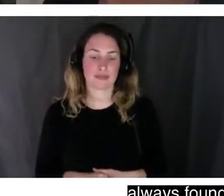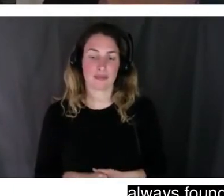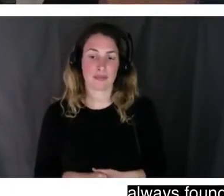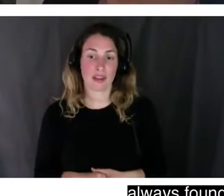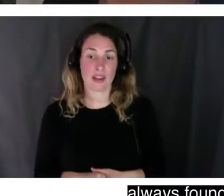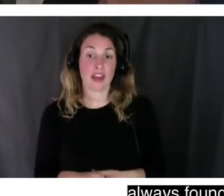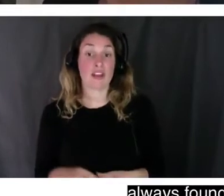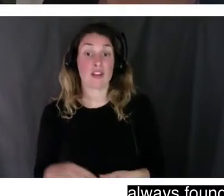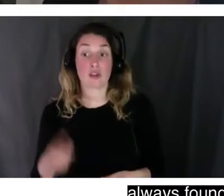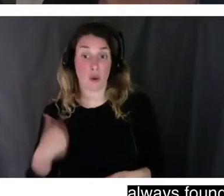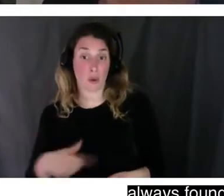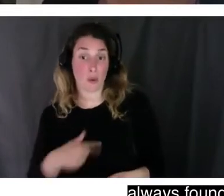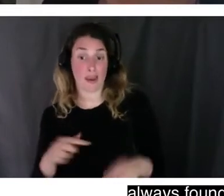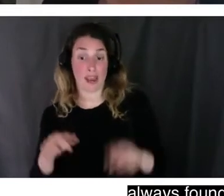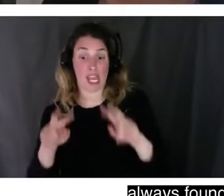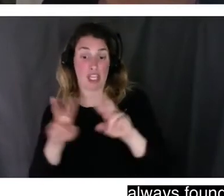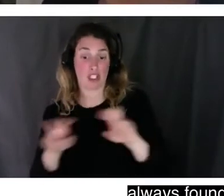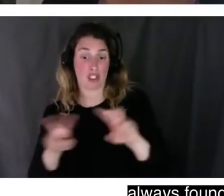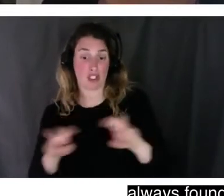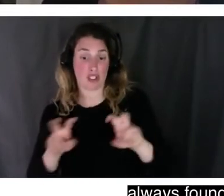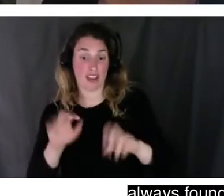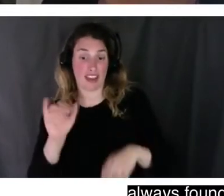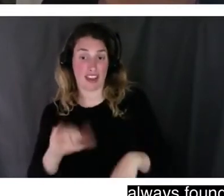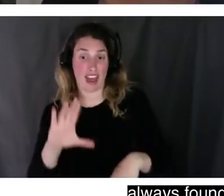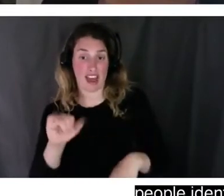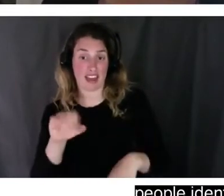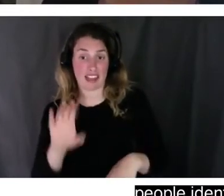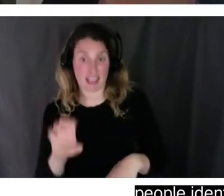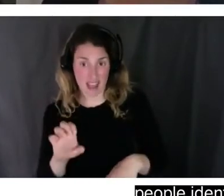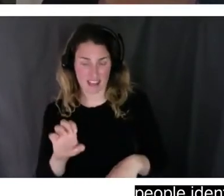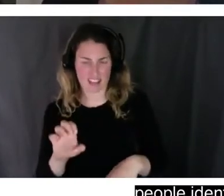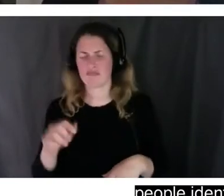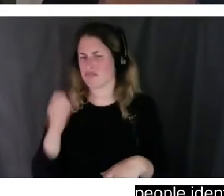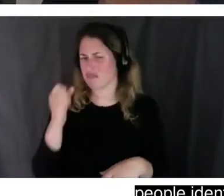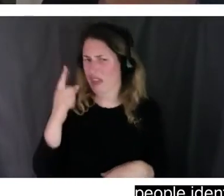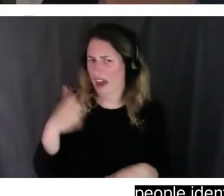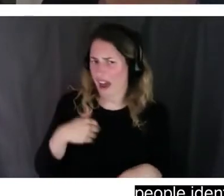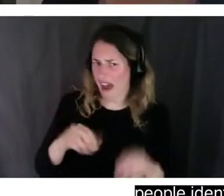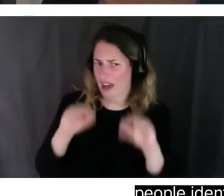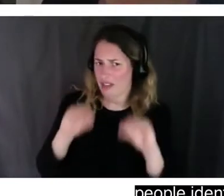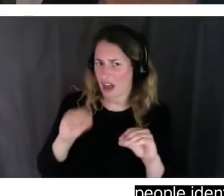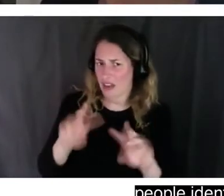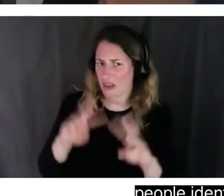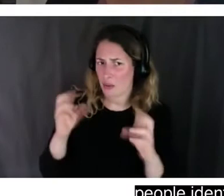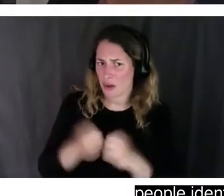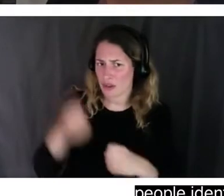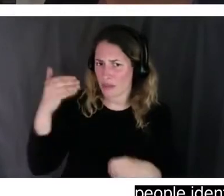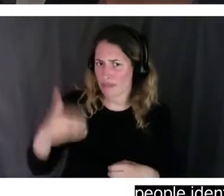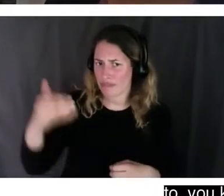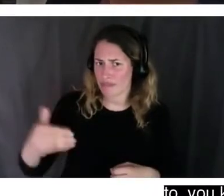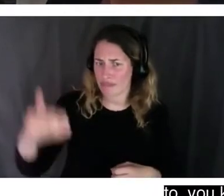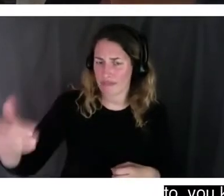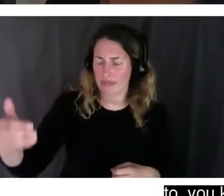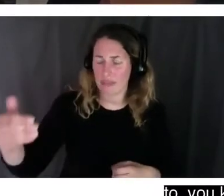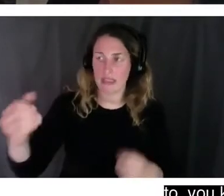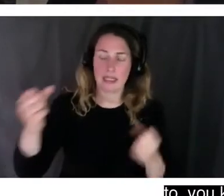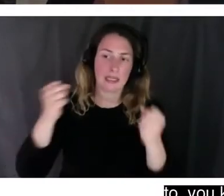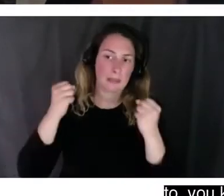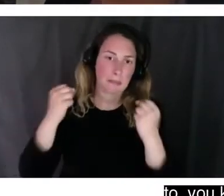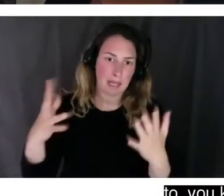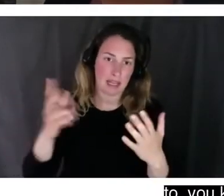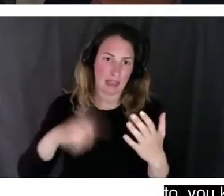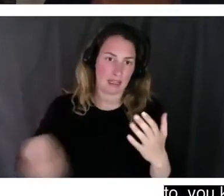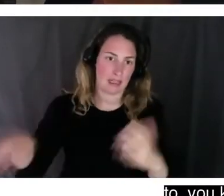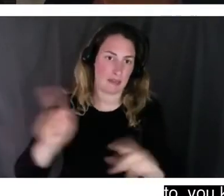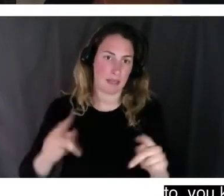And I always found when using that case study that people identify with it more than I want them to.